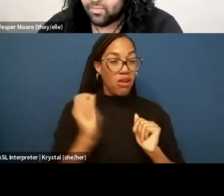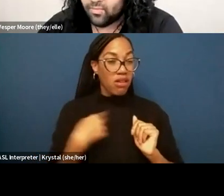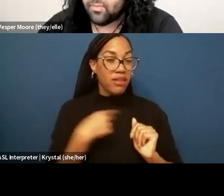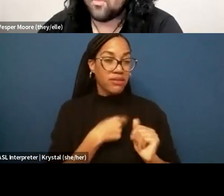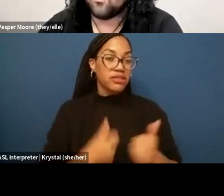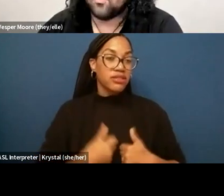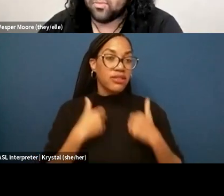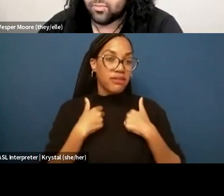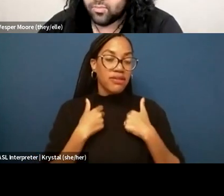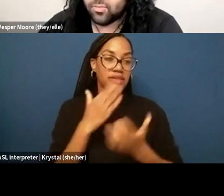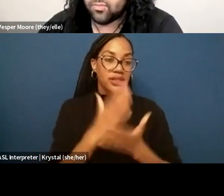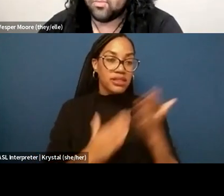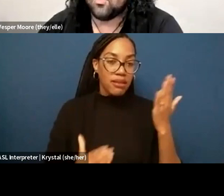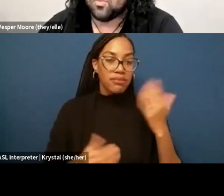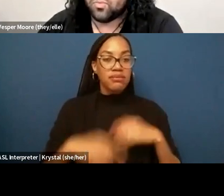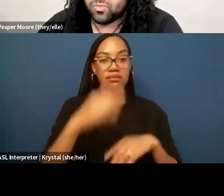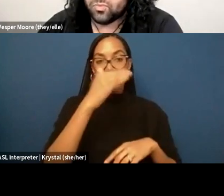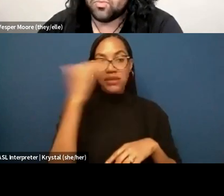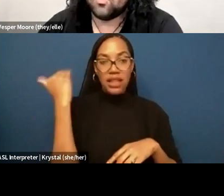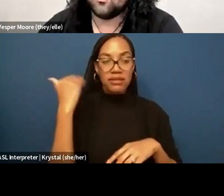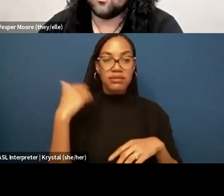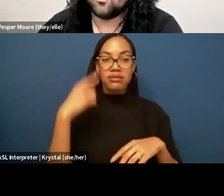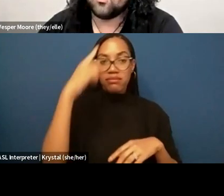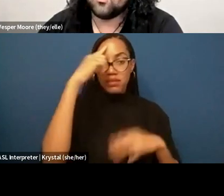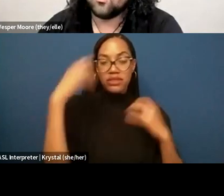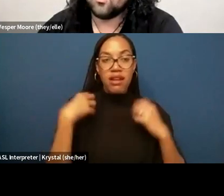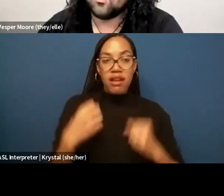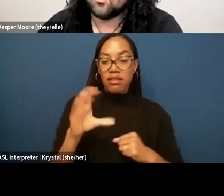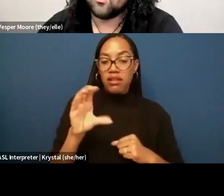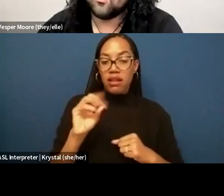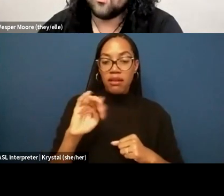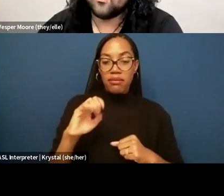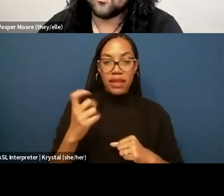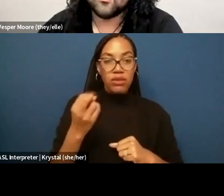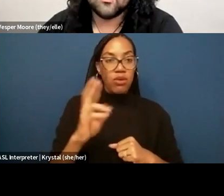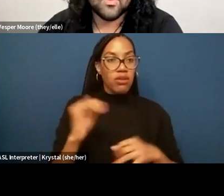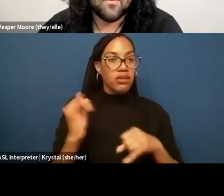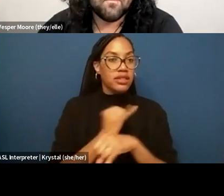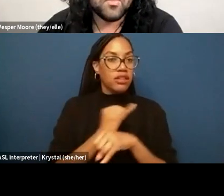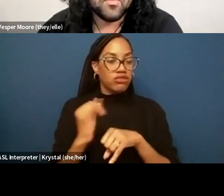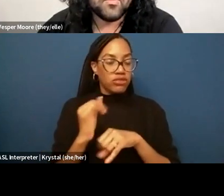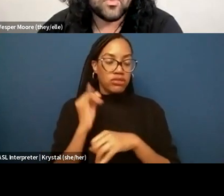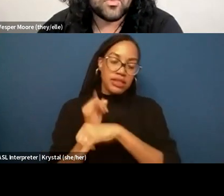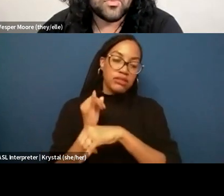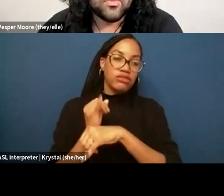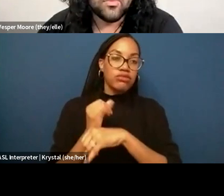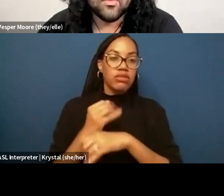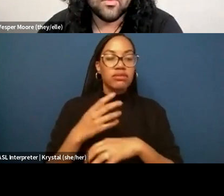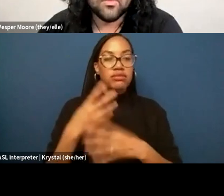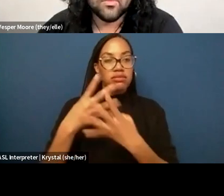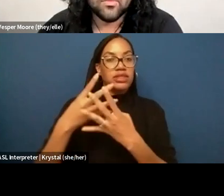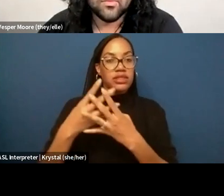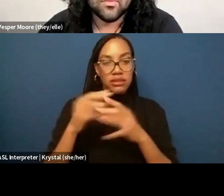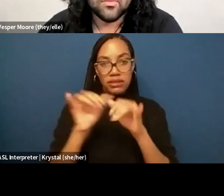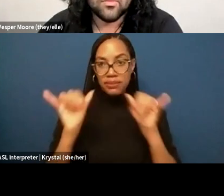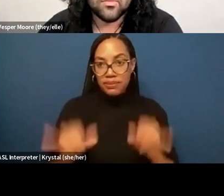mental health industrial complex. So I've really in my own experiences before BEAM was really just kind of irate, to be honest